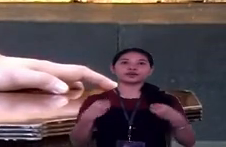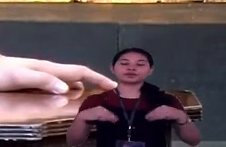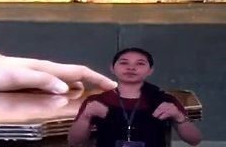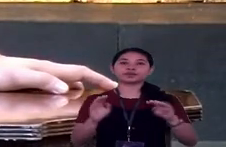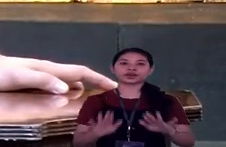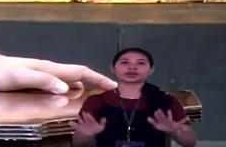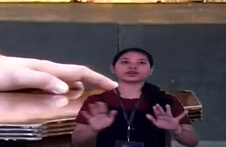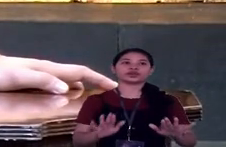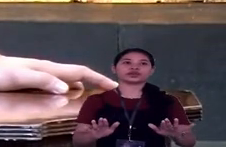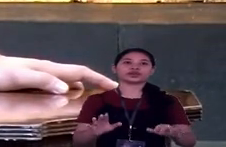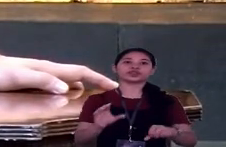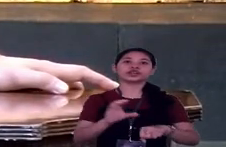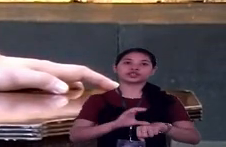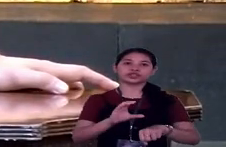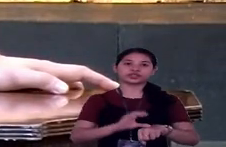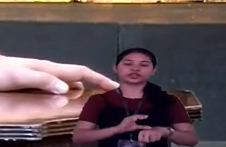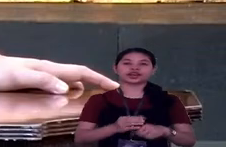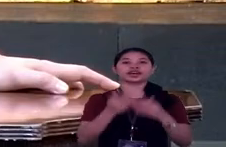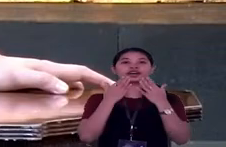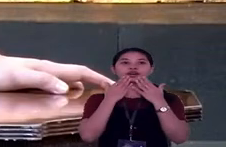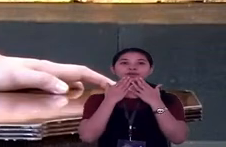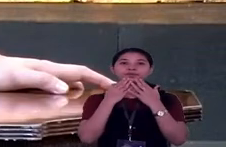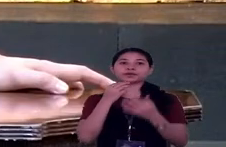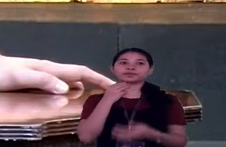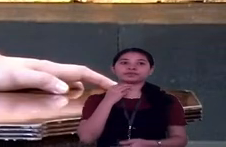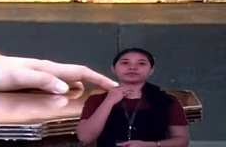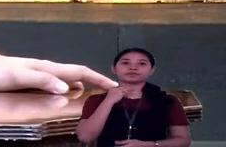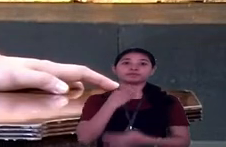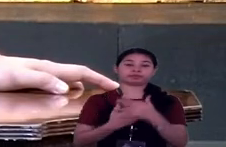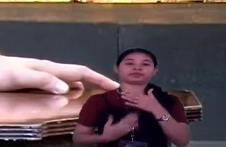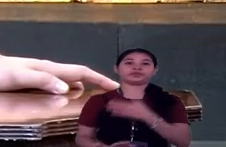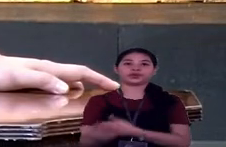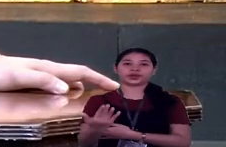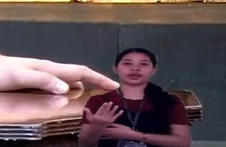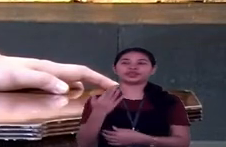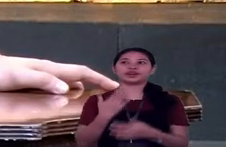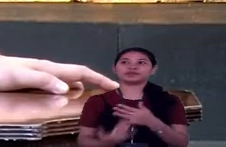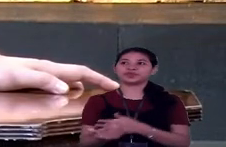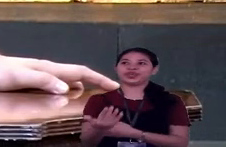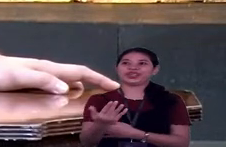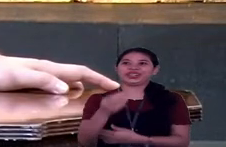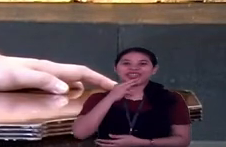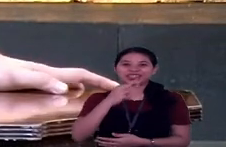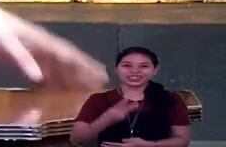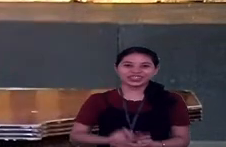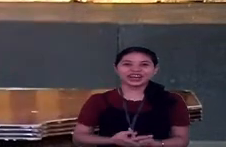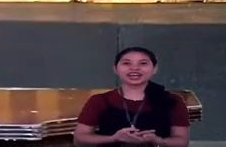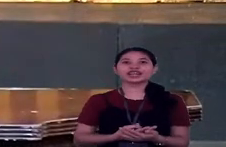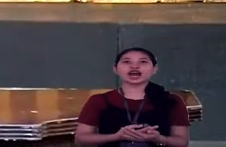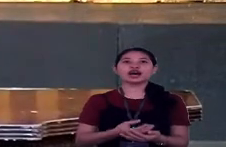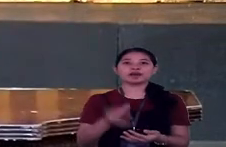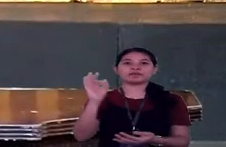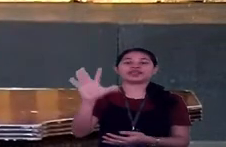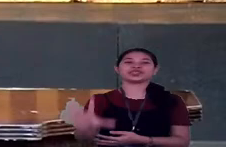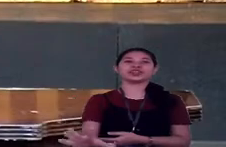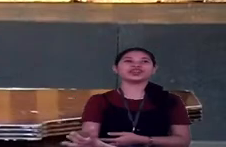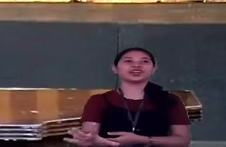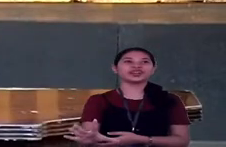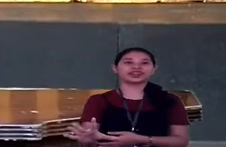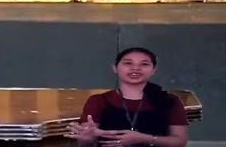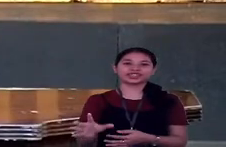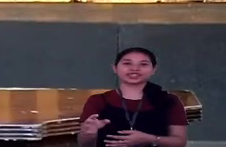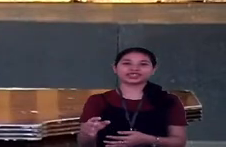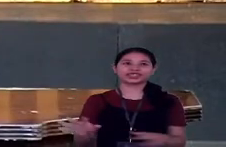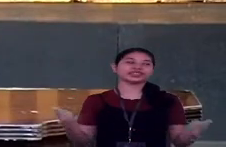in this church. So this morning, let's welcome Dr. Renato Ribaton to close our morning session and give the Word of God. Let's welcome him